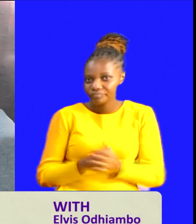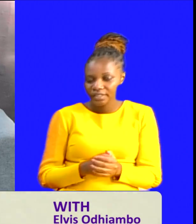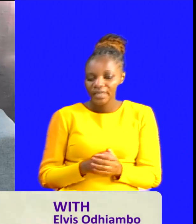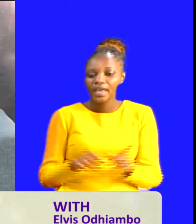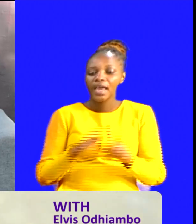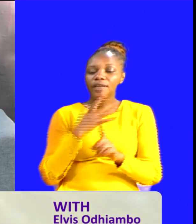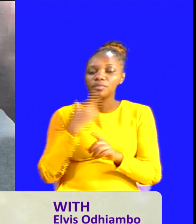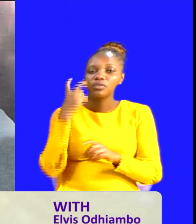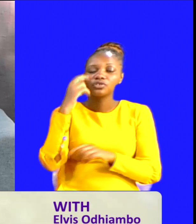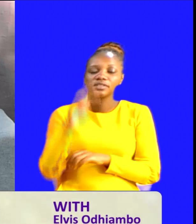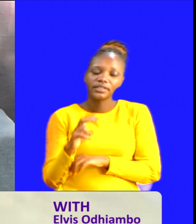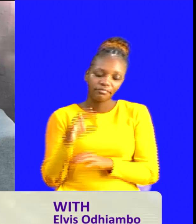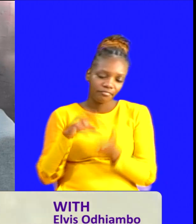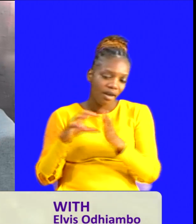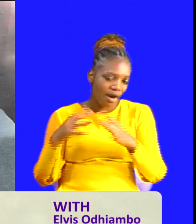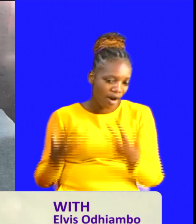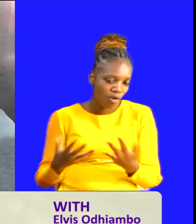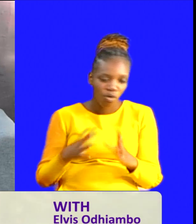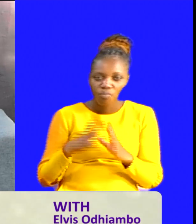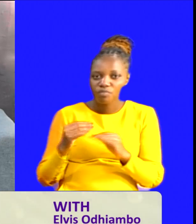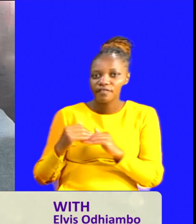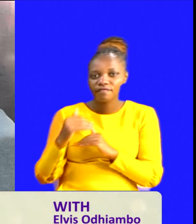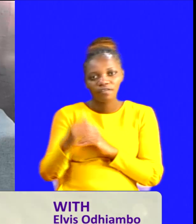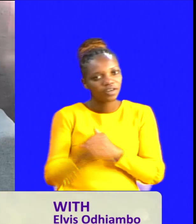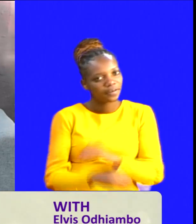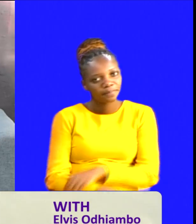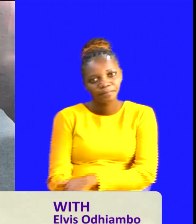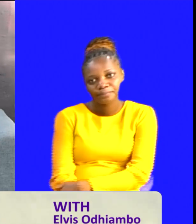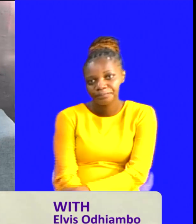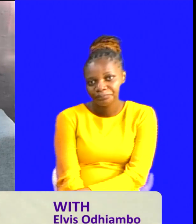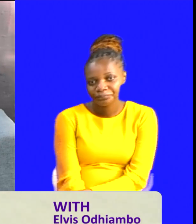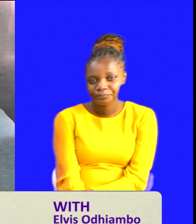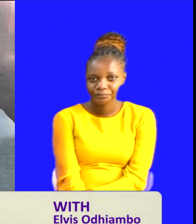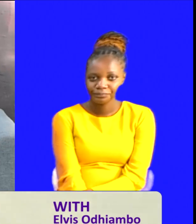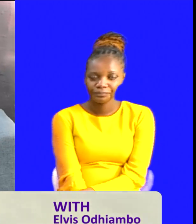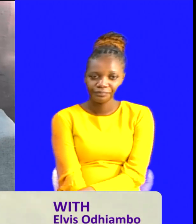are going to see how far they're going to reach come the mid-season in January.